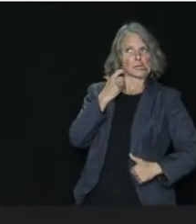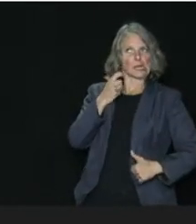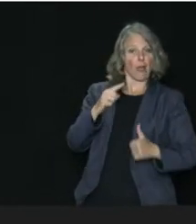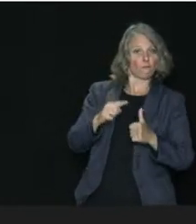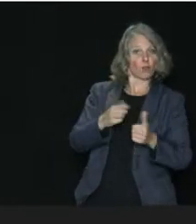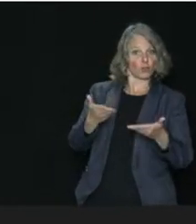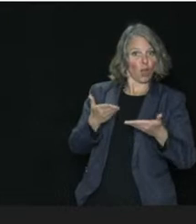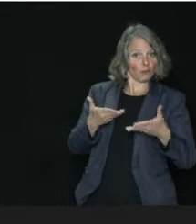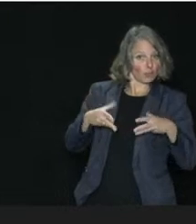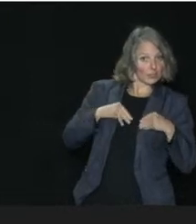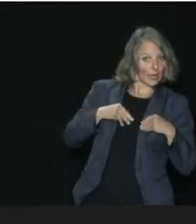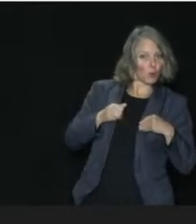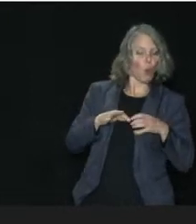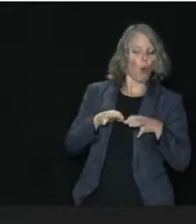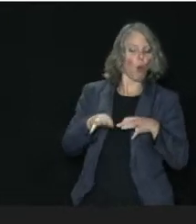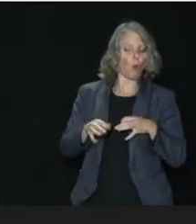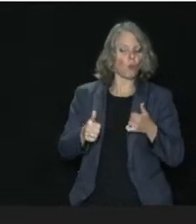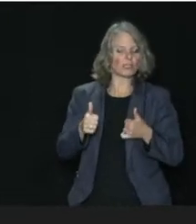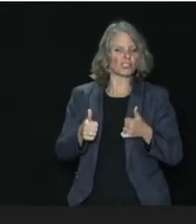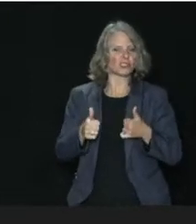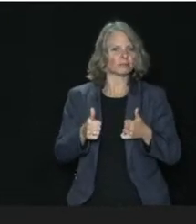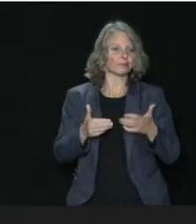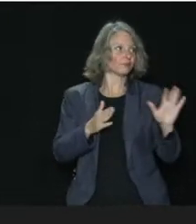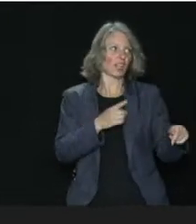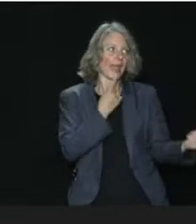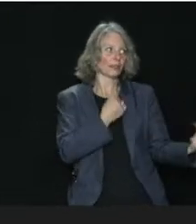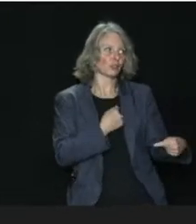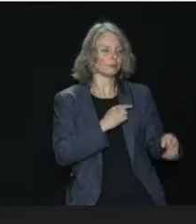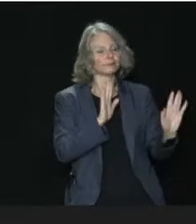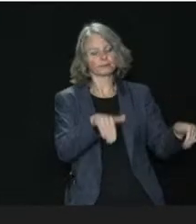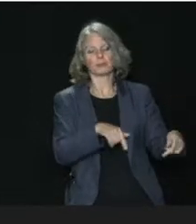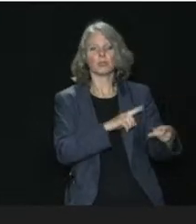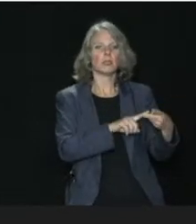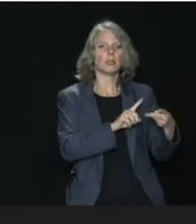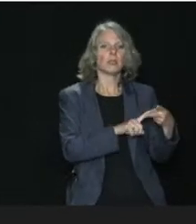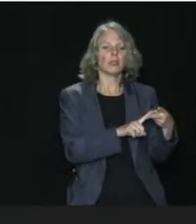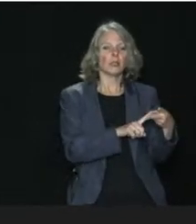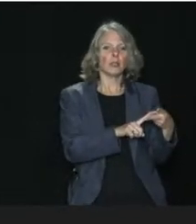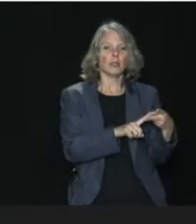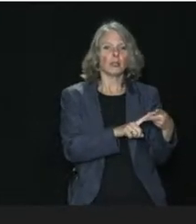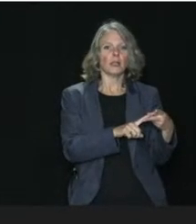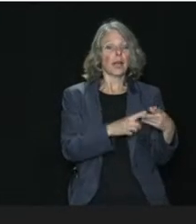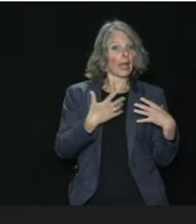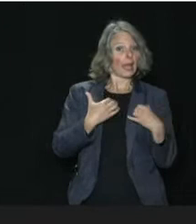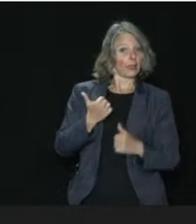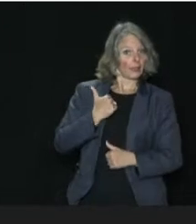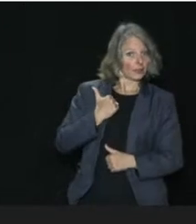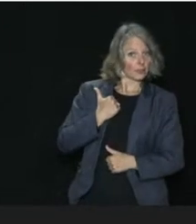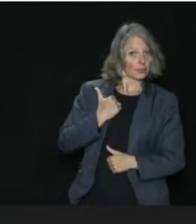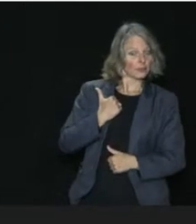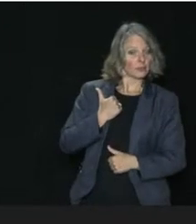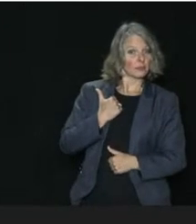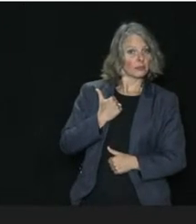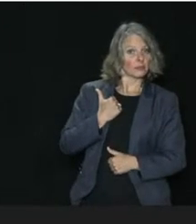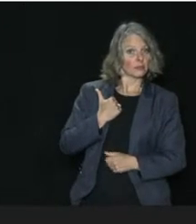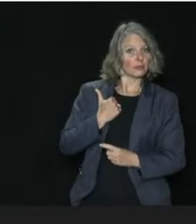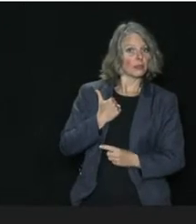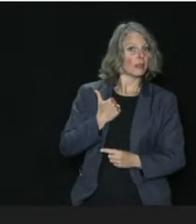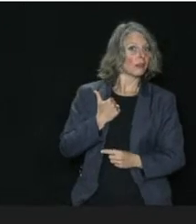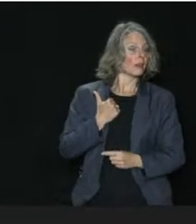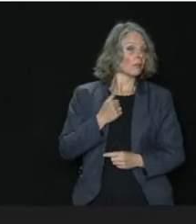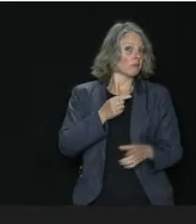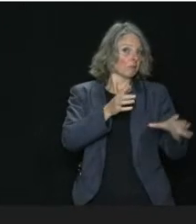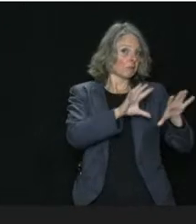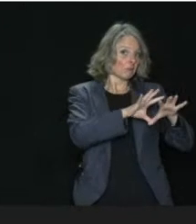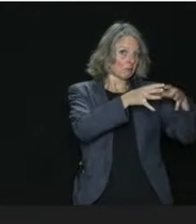wait. But in any case, I'd like to ask if Health Canada has an opinion